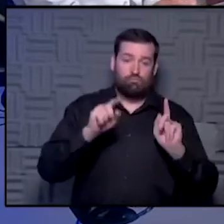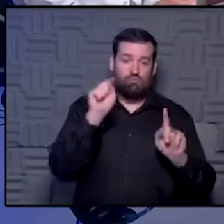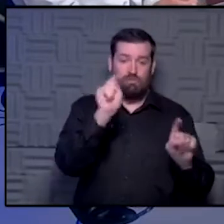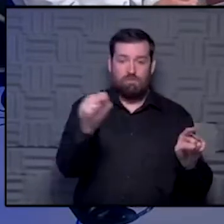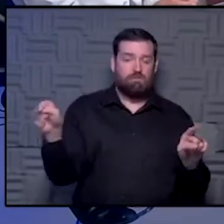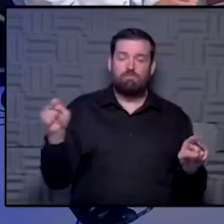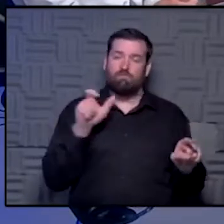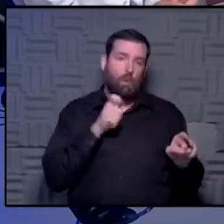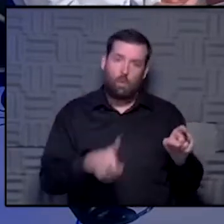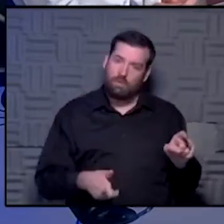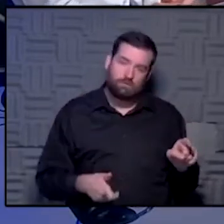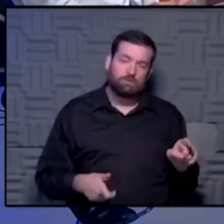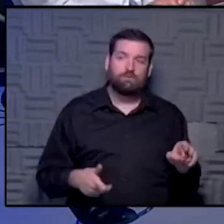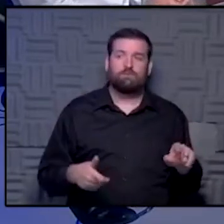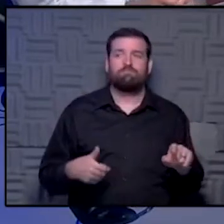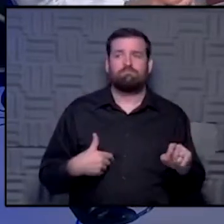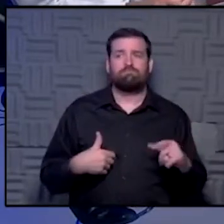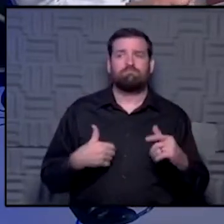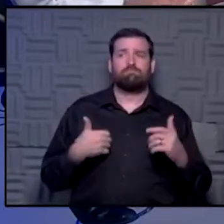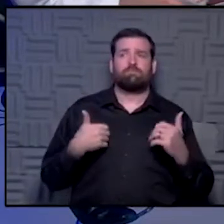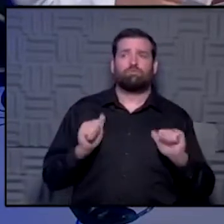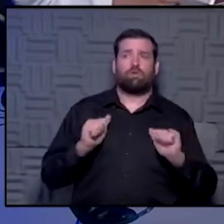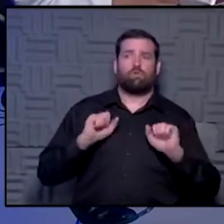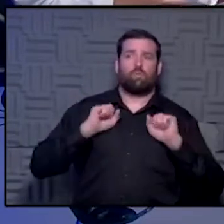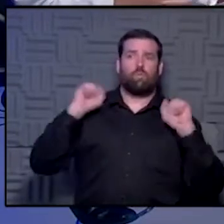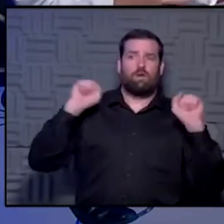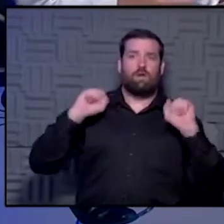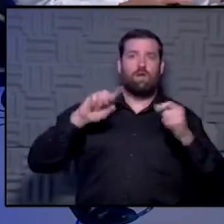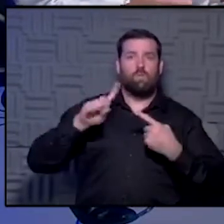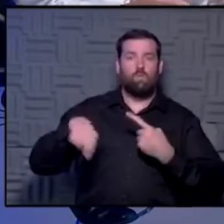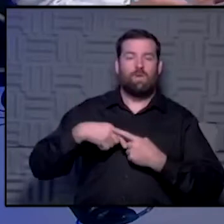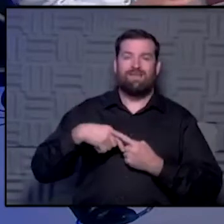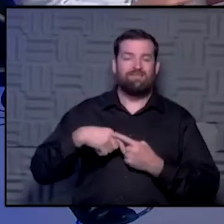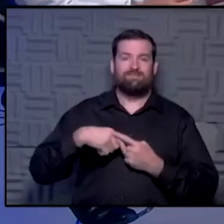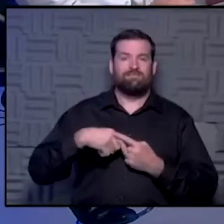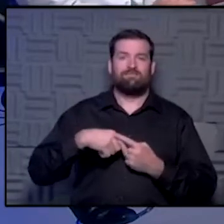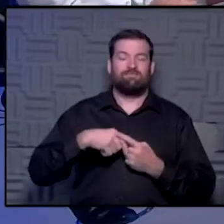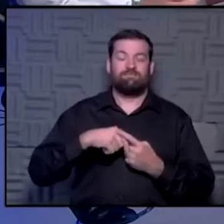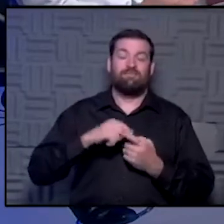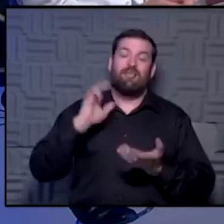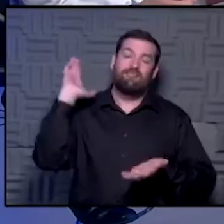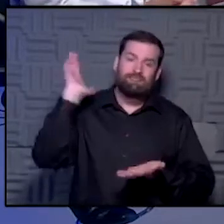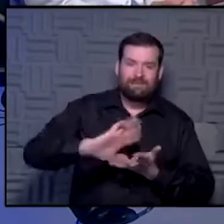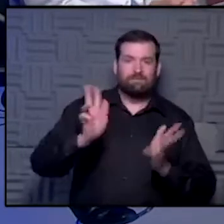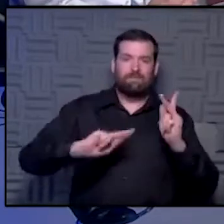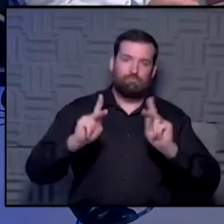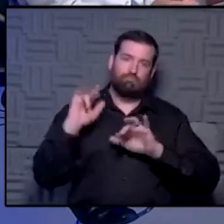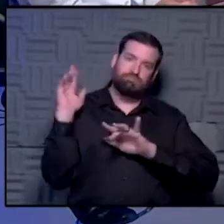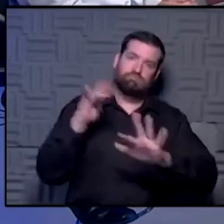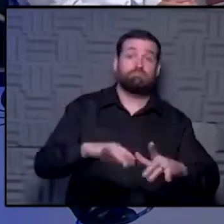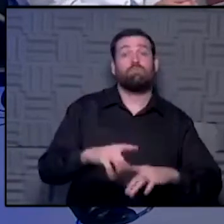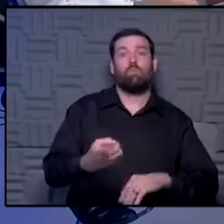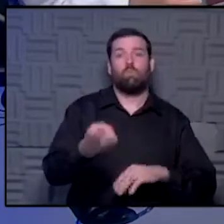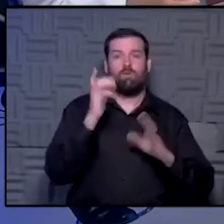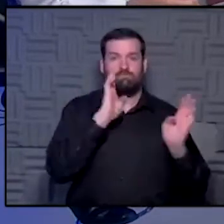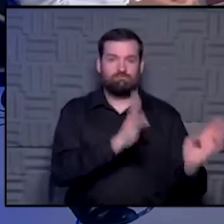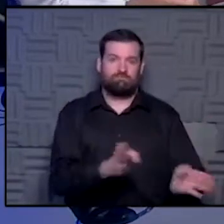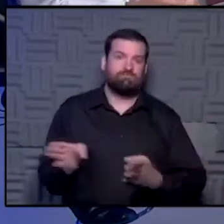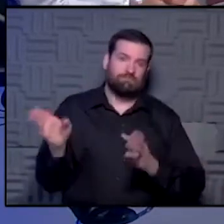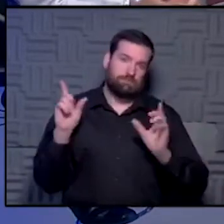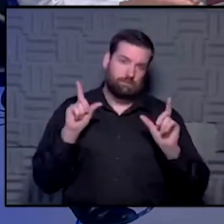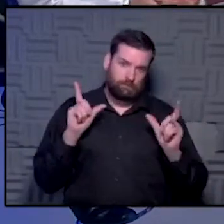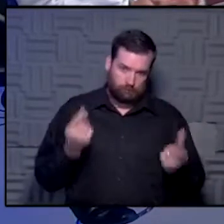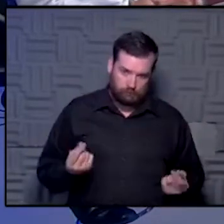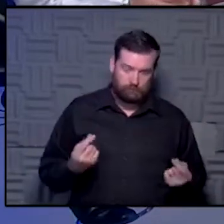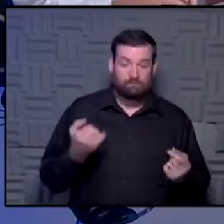don't. But I also try to work out when it's not at the peak hours as well. So that is one other strategy you can take. And if there's